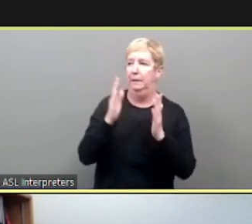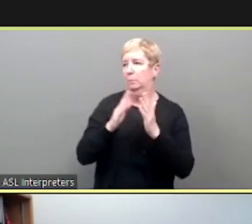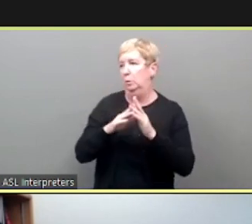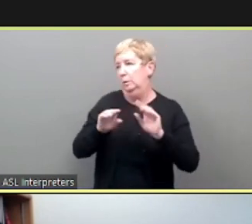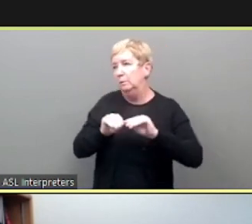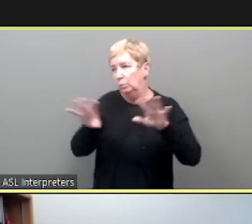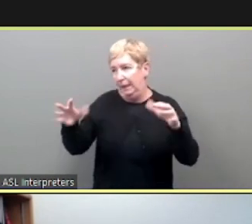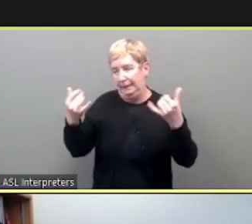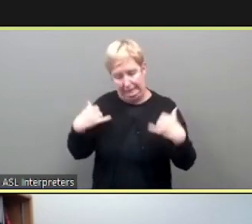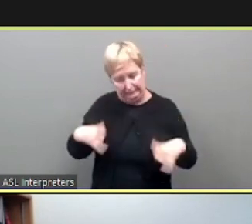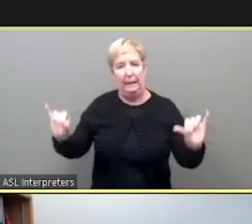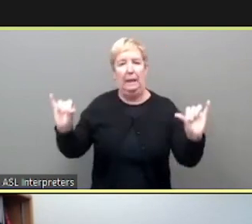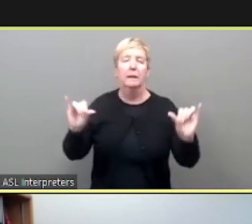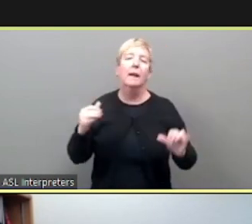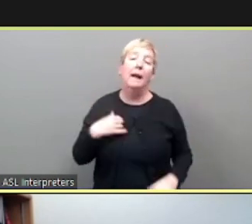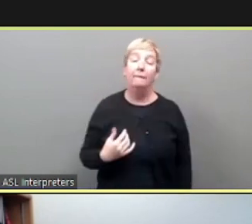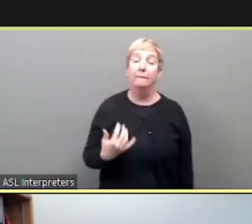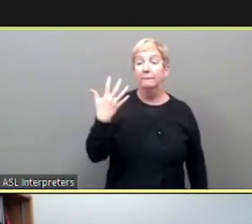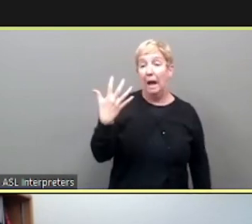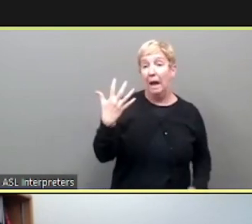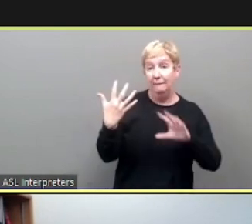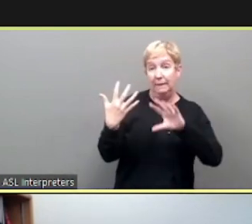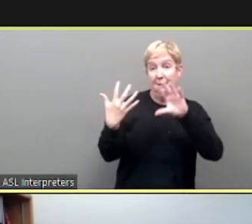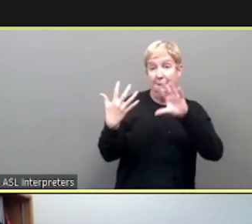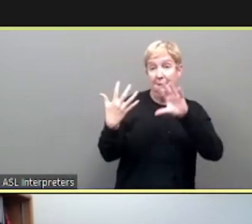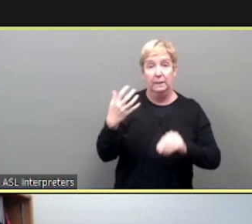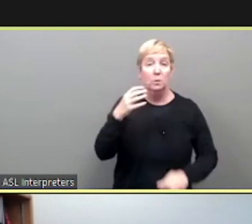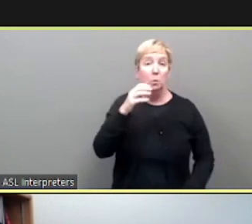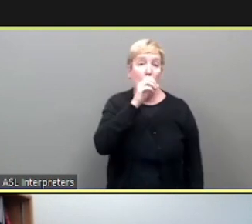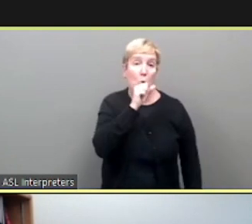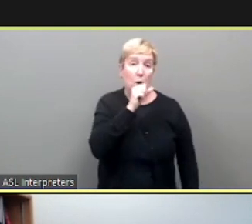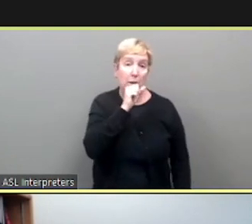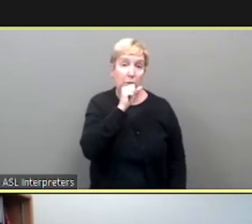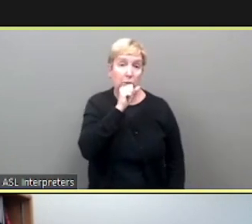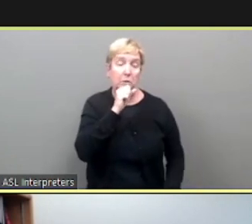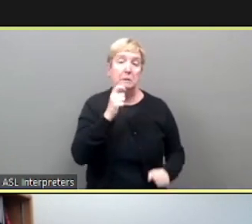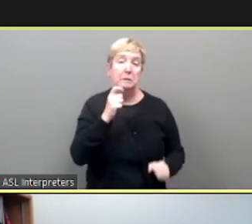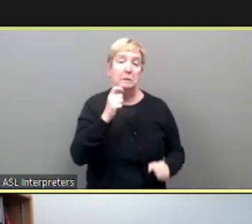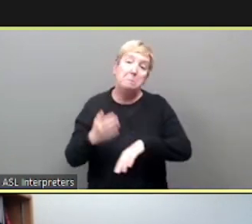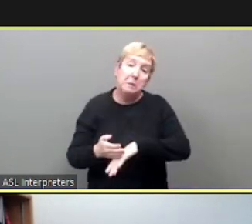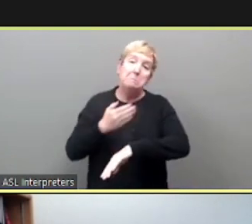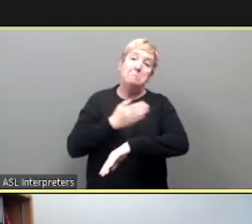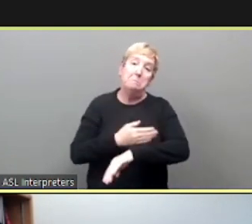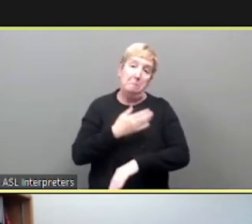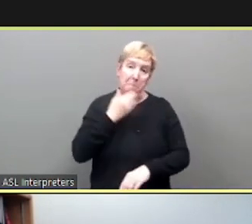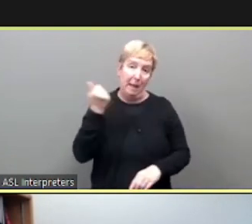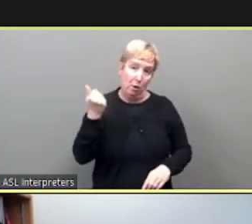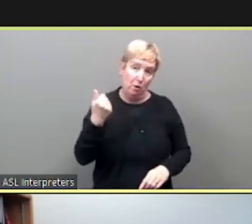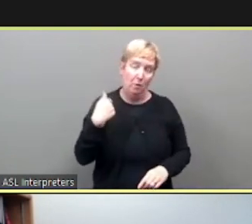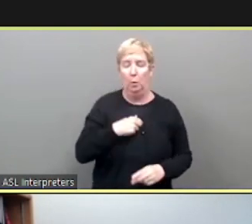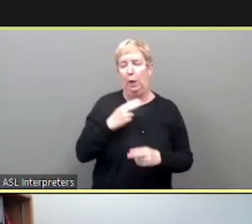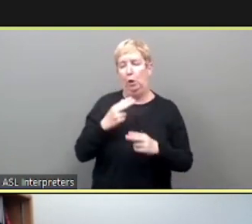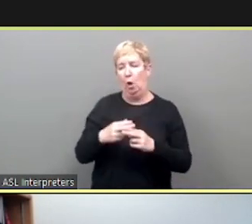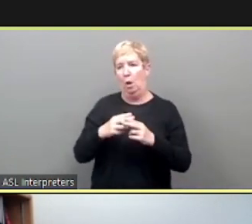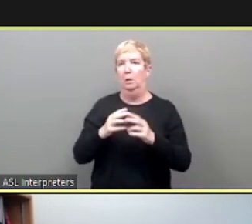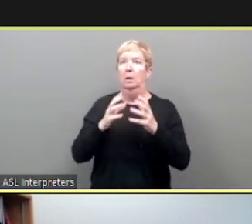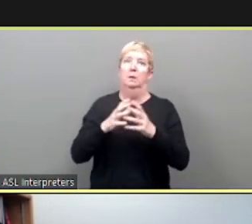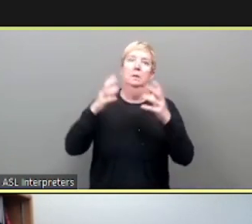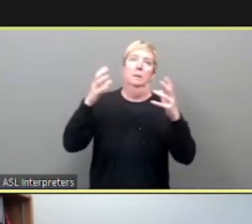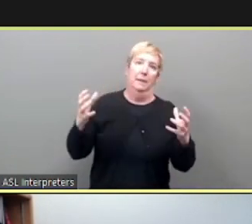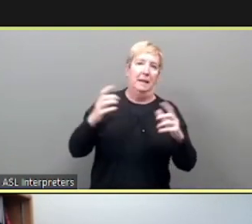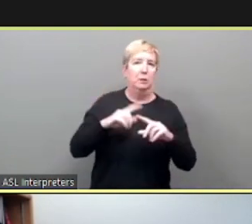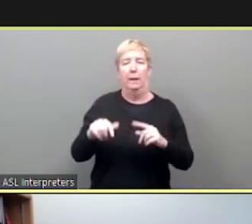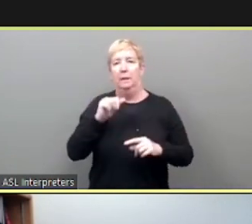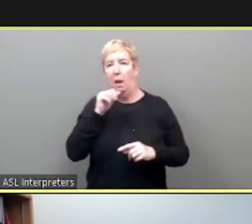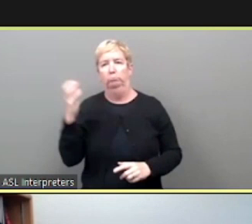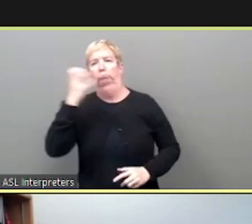transmission. We have 5 counties that are depicted in the orange, which equates to what we call substantial levels of